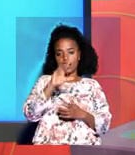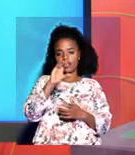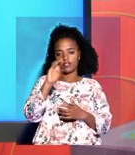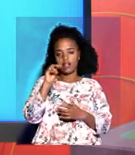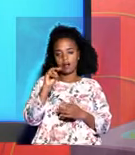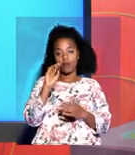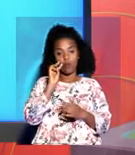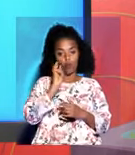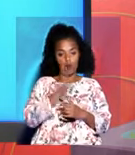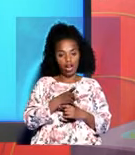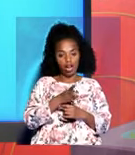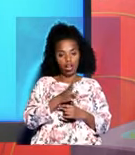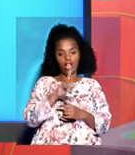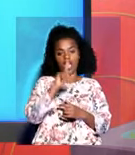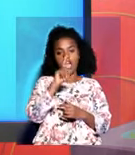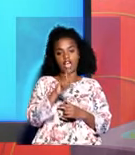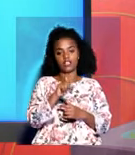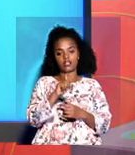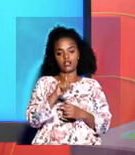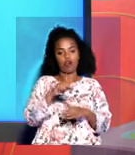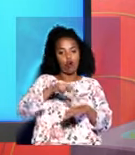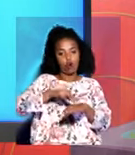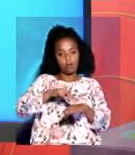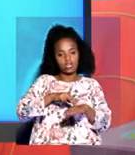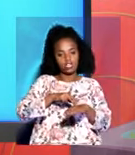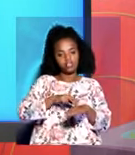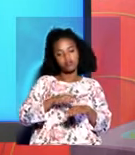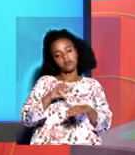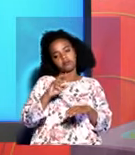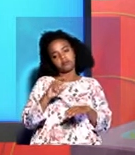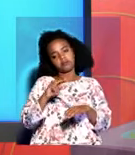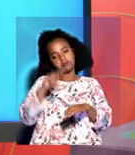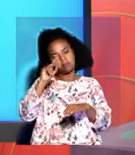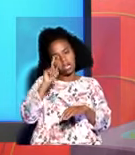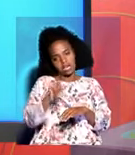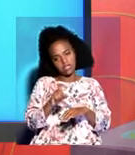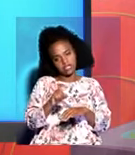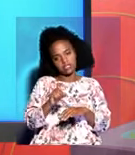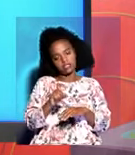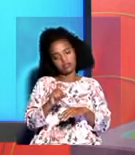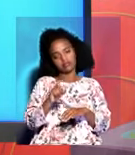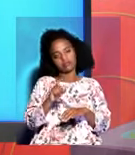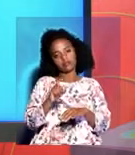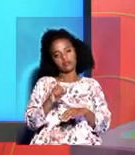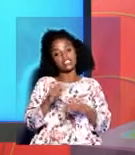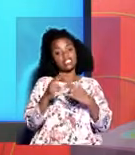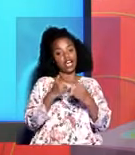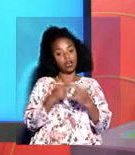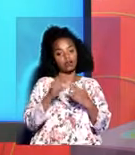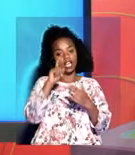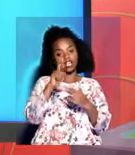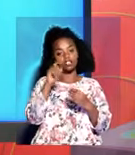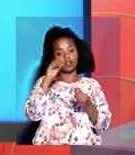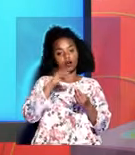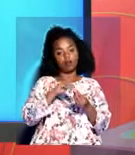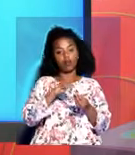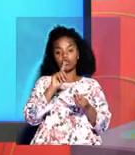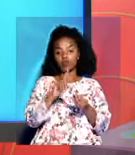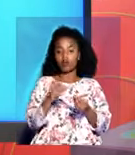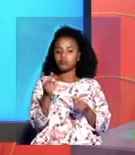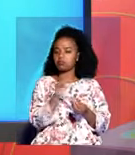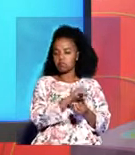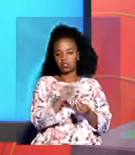will be x common, you can take one of the two, x times x plus 1 is